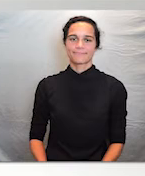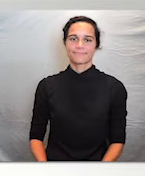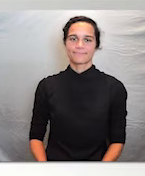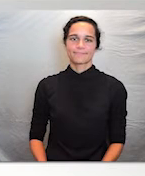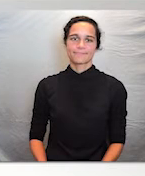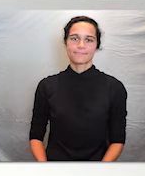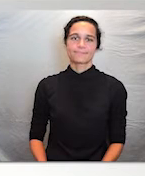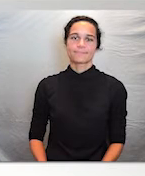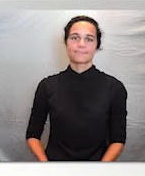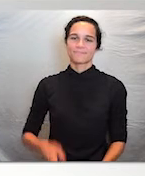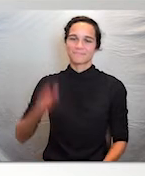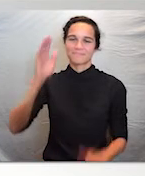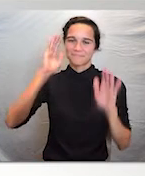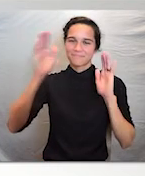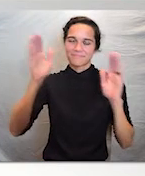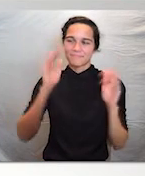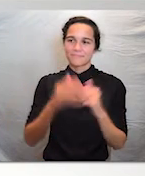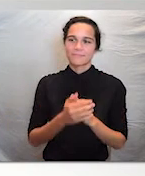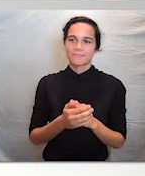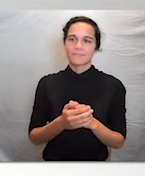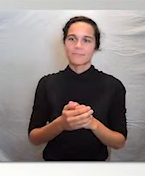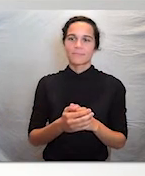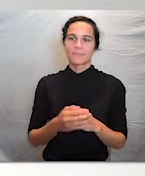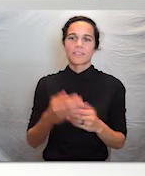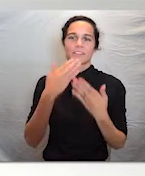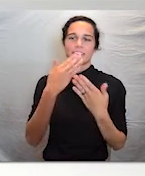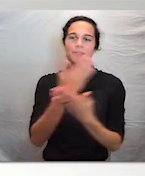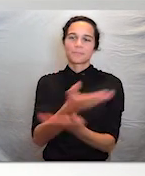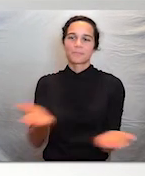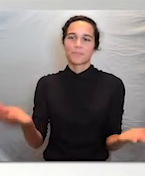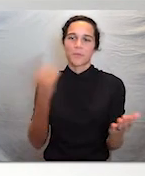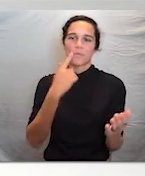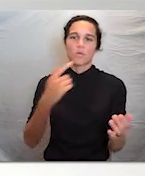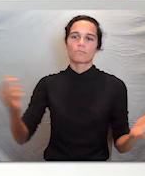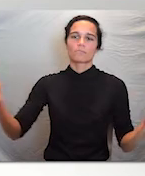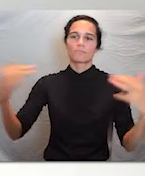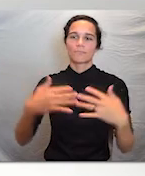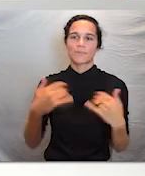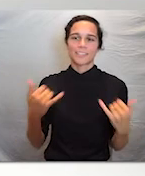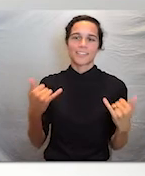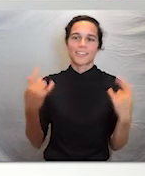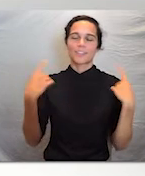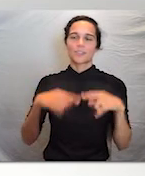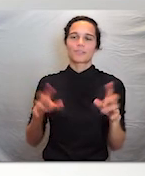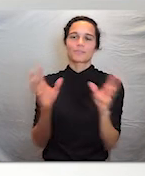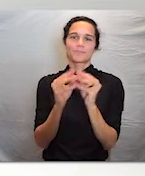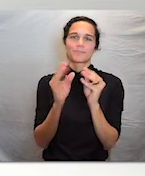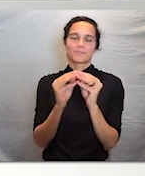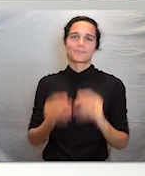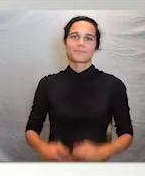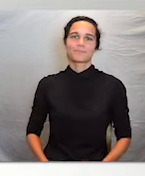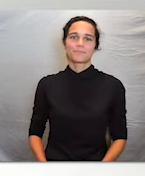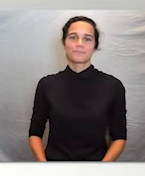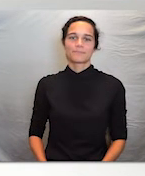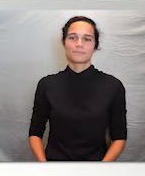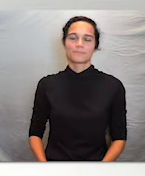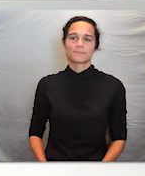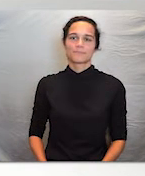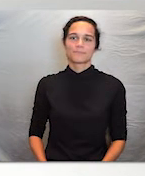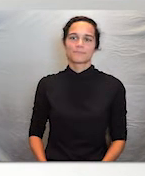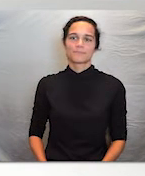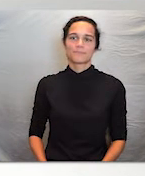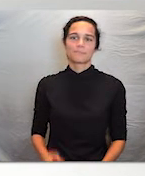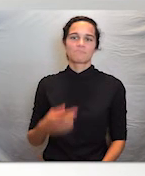Well, thank you all for joining me today during this breakout session. I want to say a